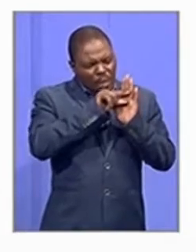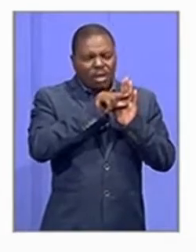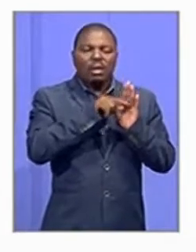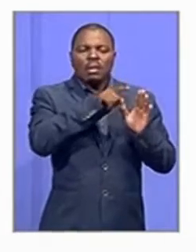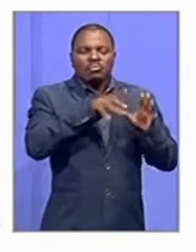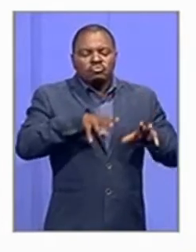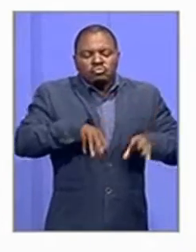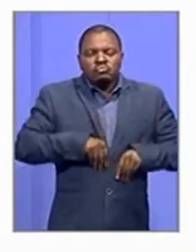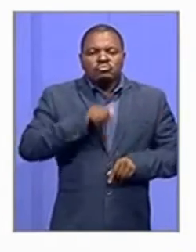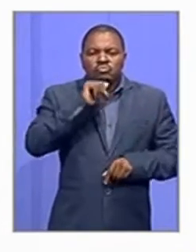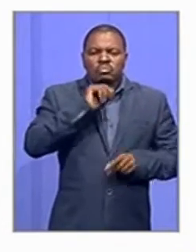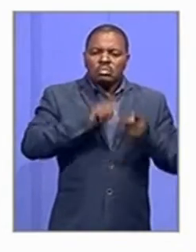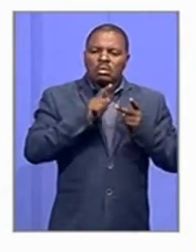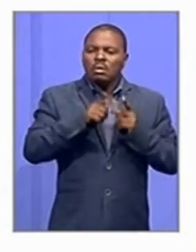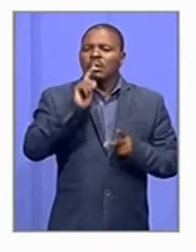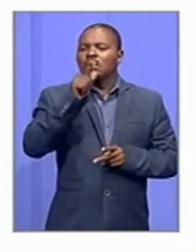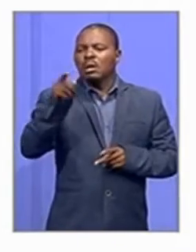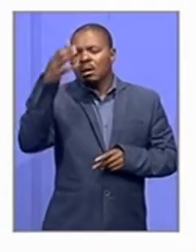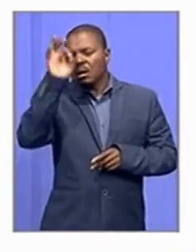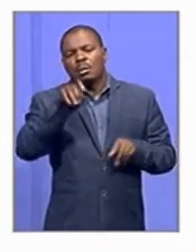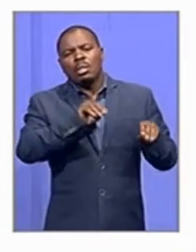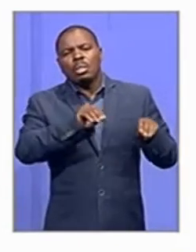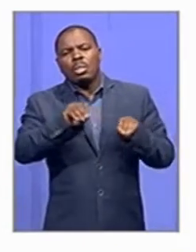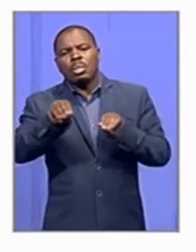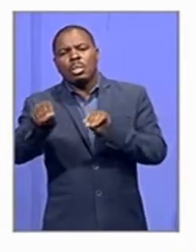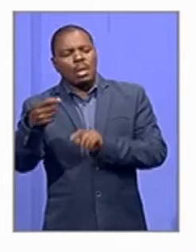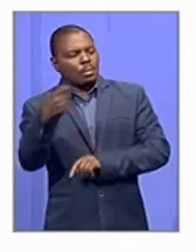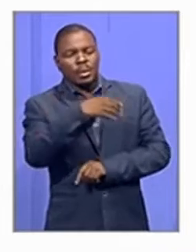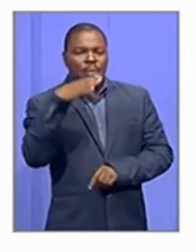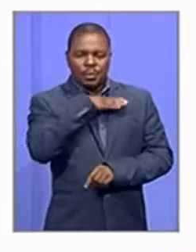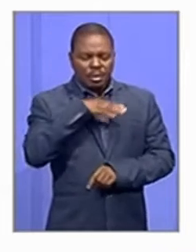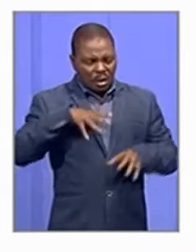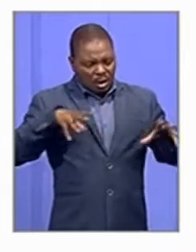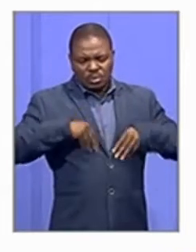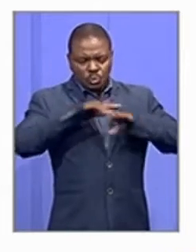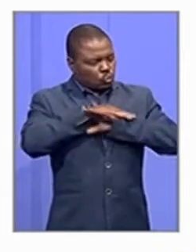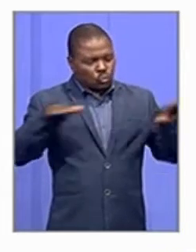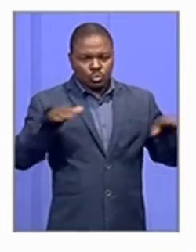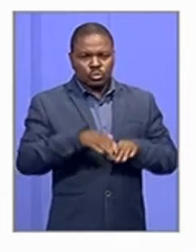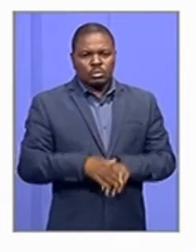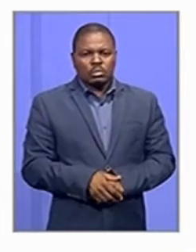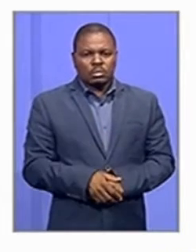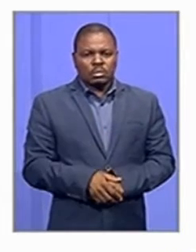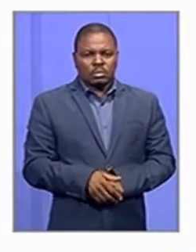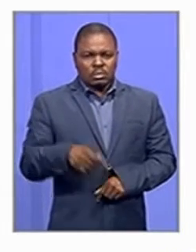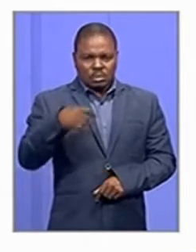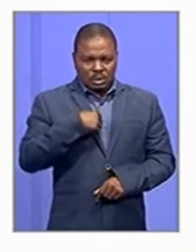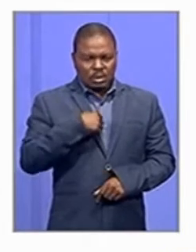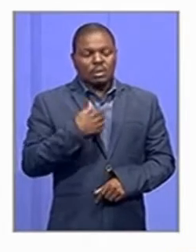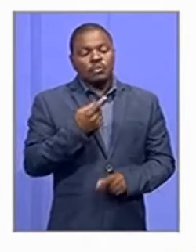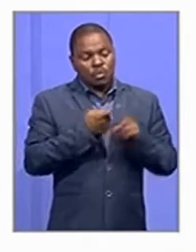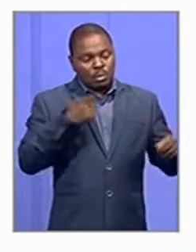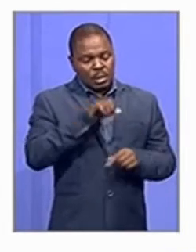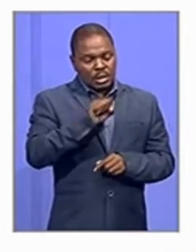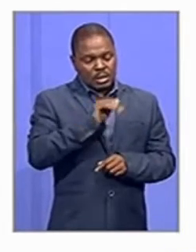increases are then reneged upon by government. This is unacceptable. I must say, I'm speaking on behalf of the SACP,